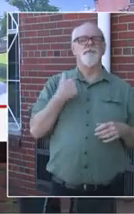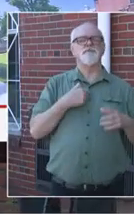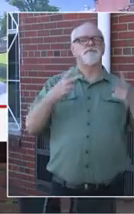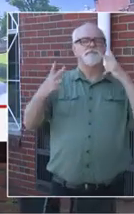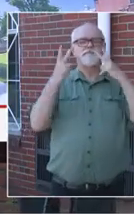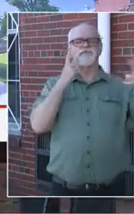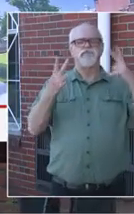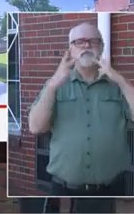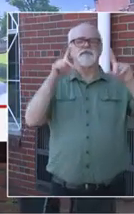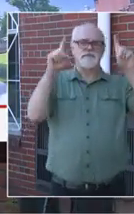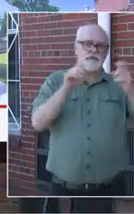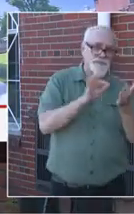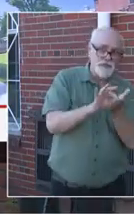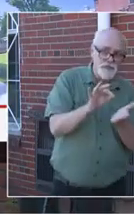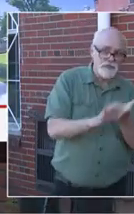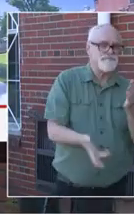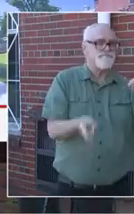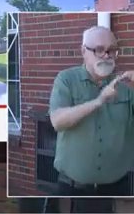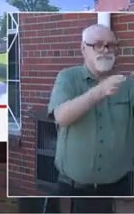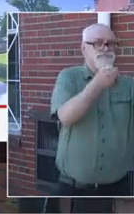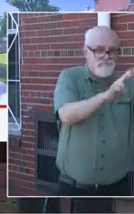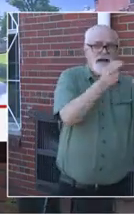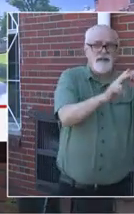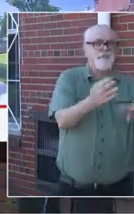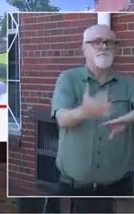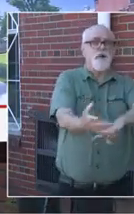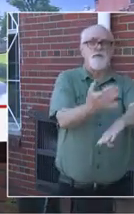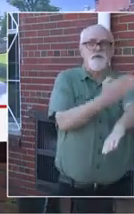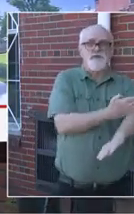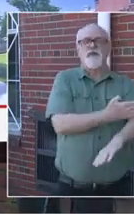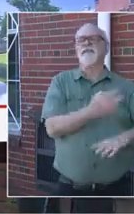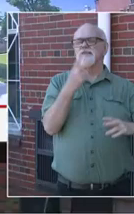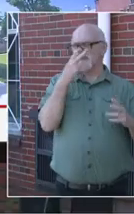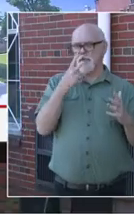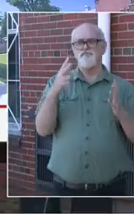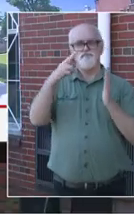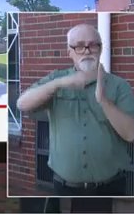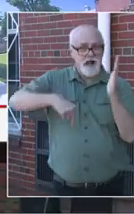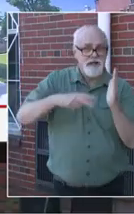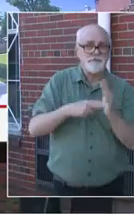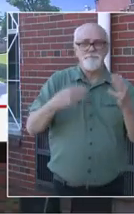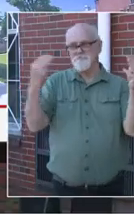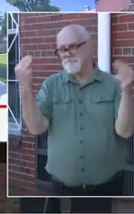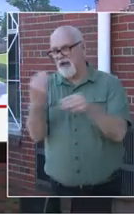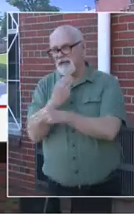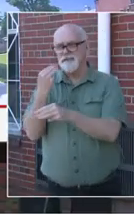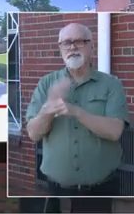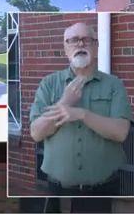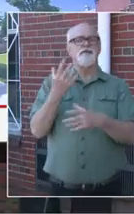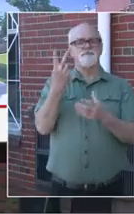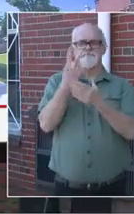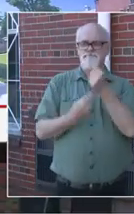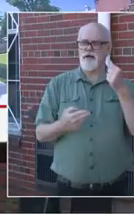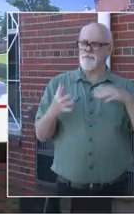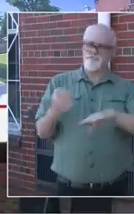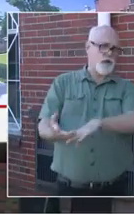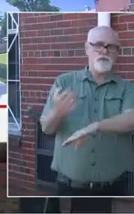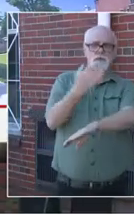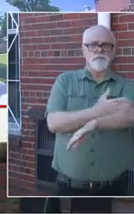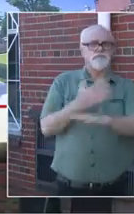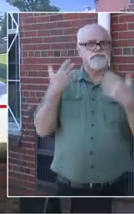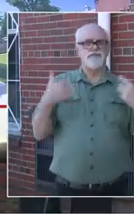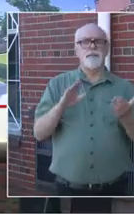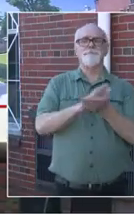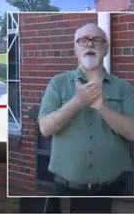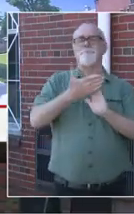gains in mathematics and English language arts, but we continue to see steady double-digit gains here at Burroughs, and we